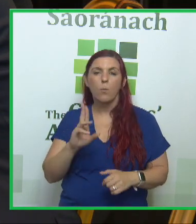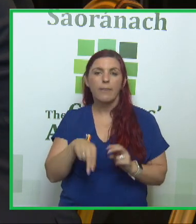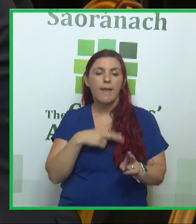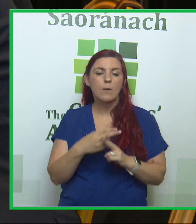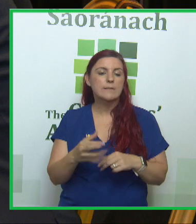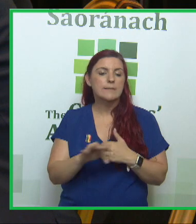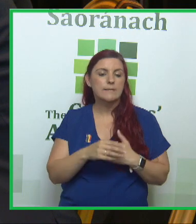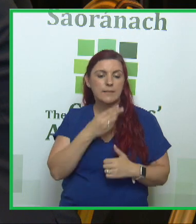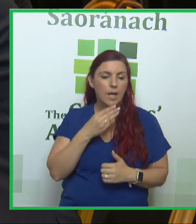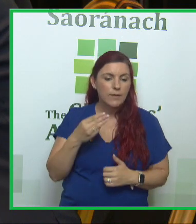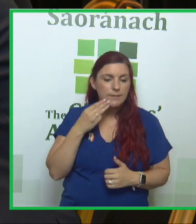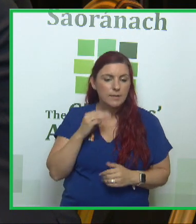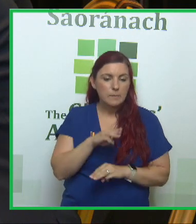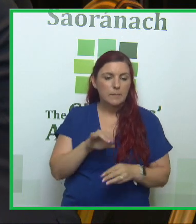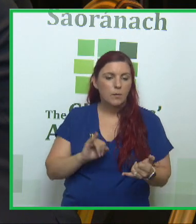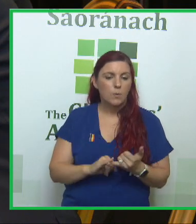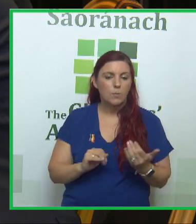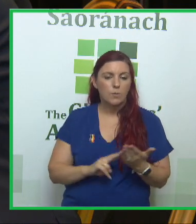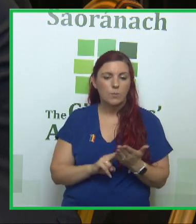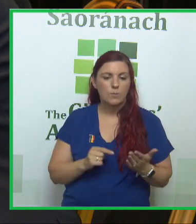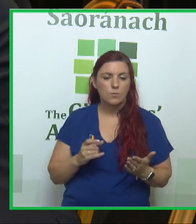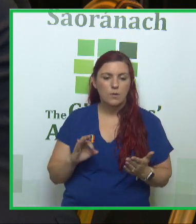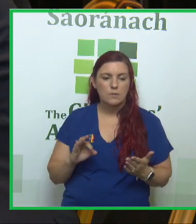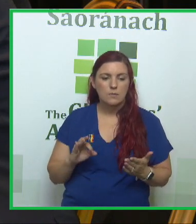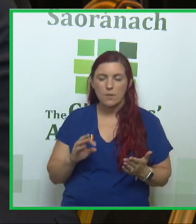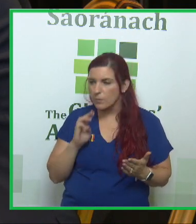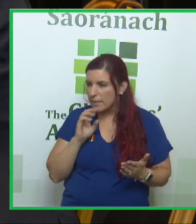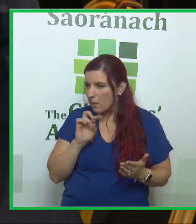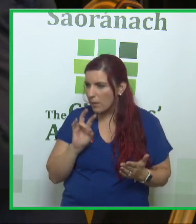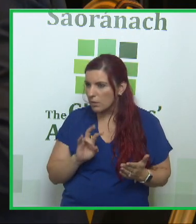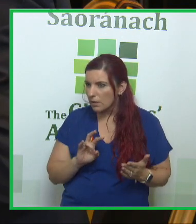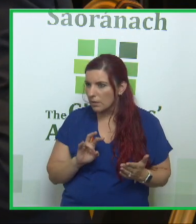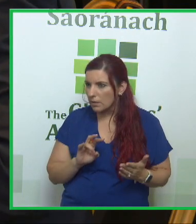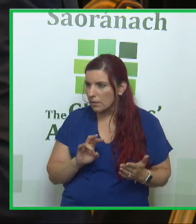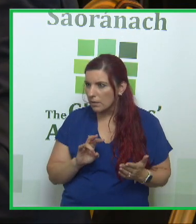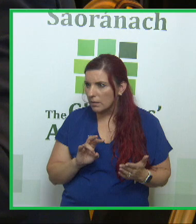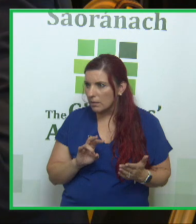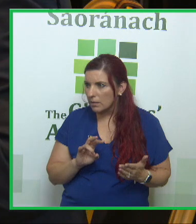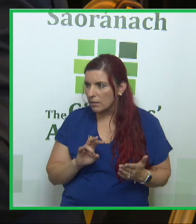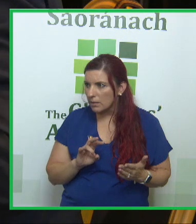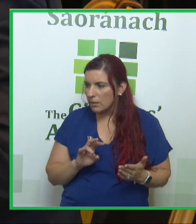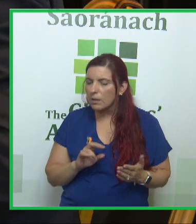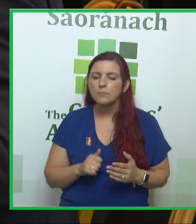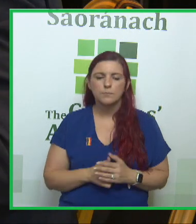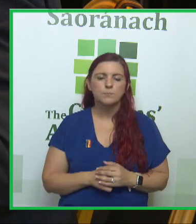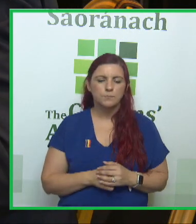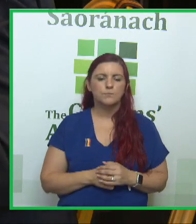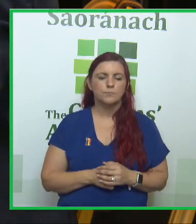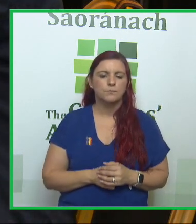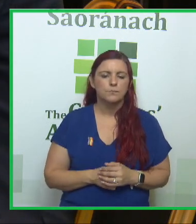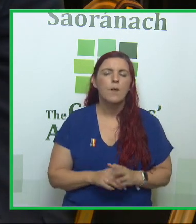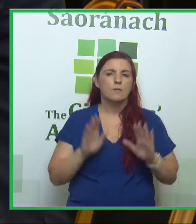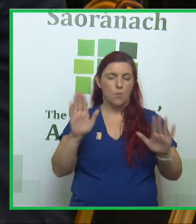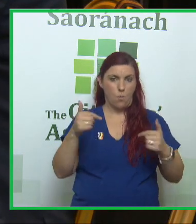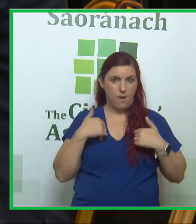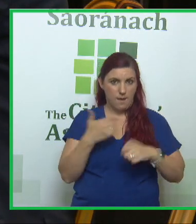for people who use drugs? Is that? No, oh okay, sorry. Okay. Yeah. So look, when I started